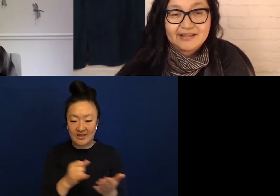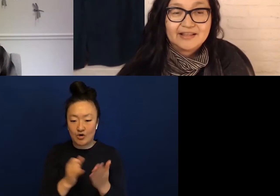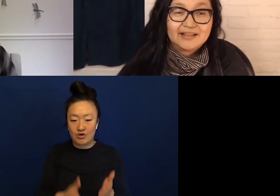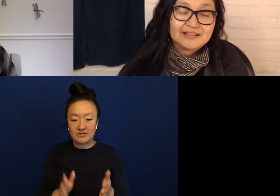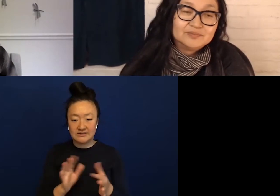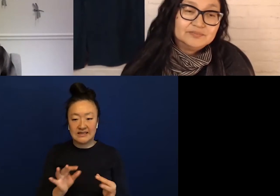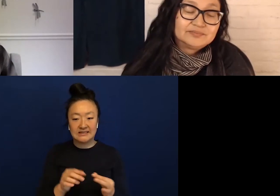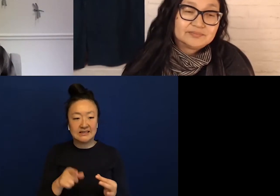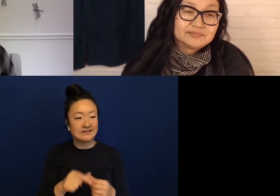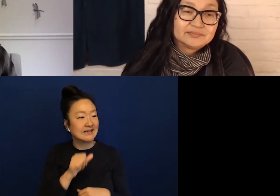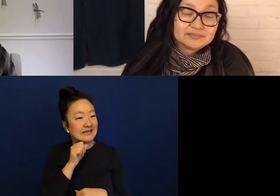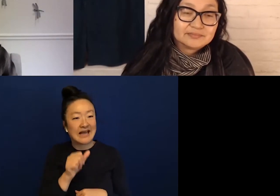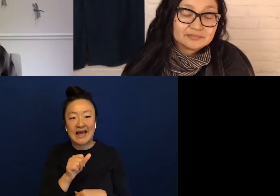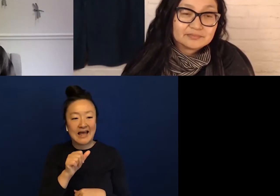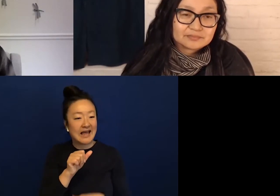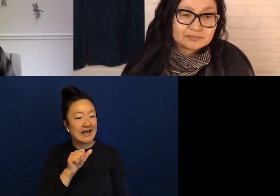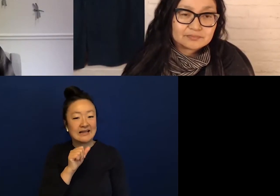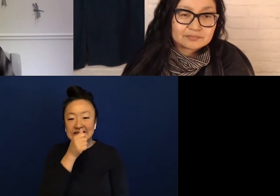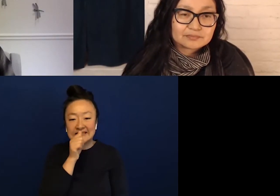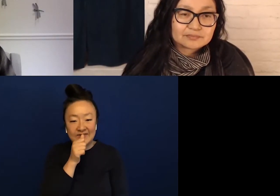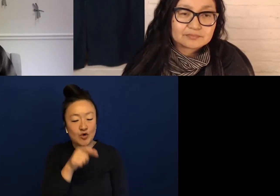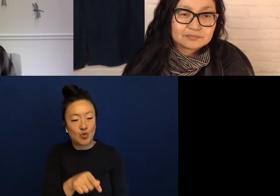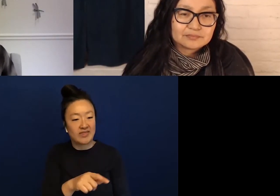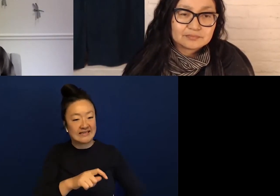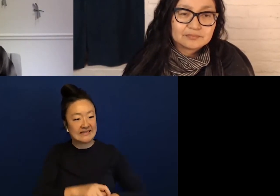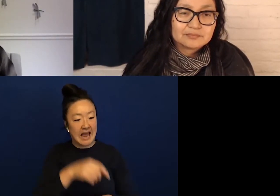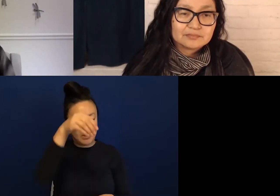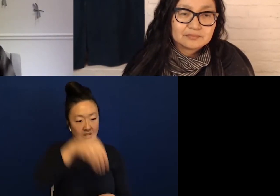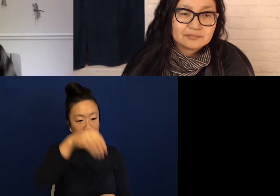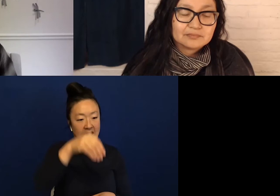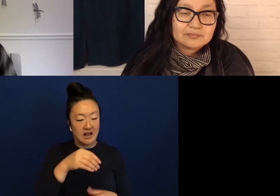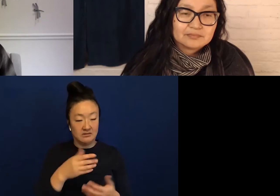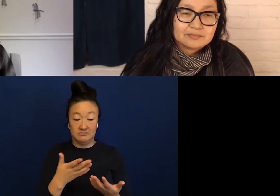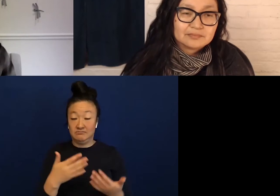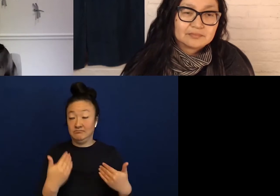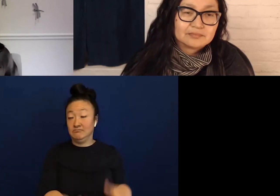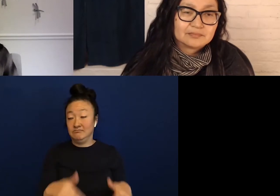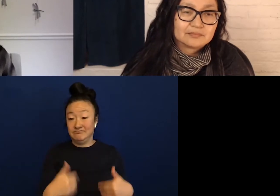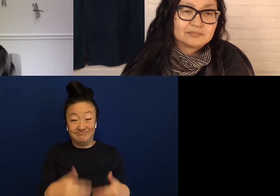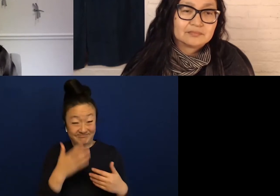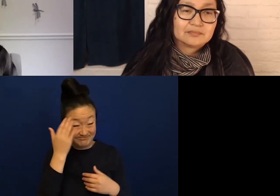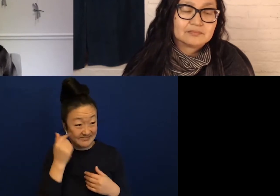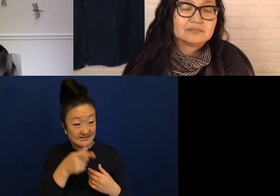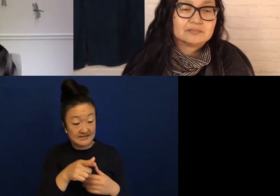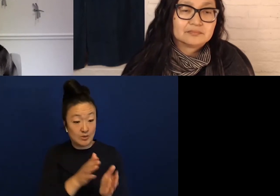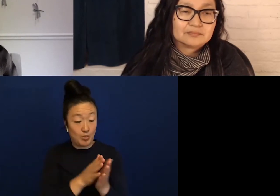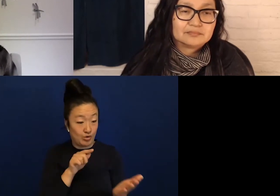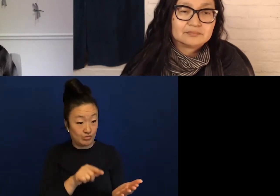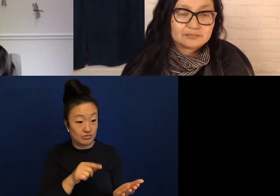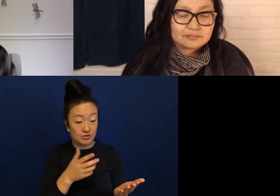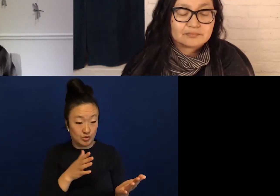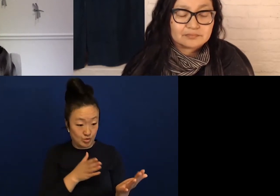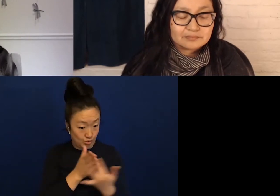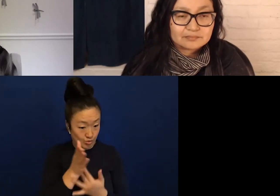didn't even suffer when he did the time clock piece, which is unbelievable, because you just, in the book, you go